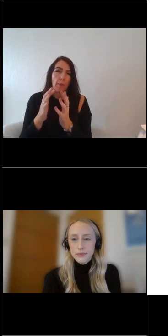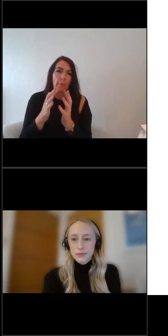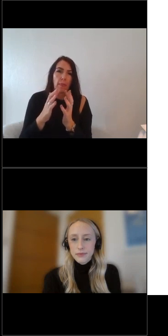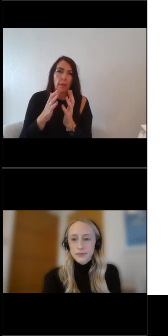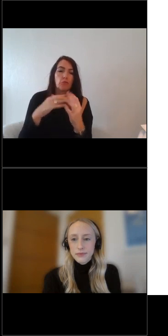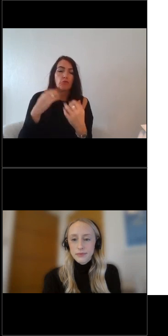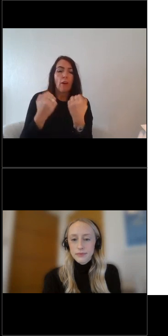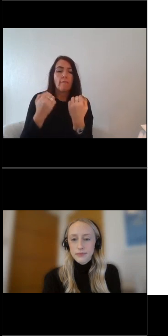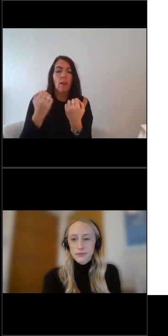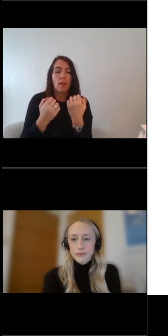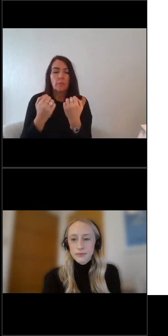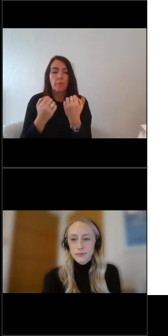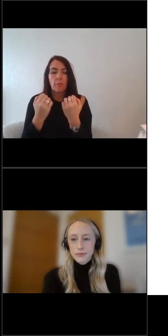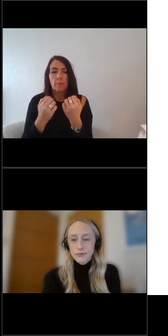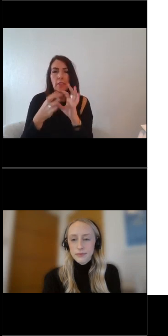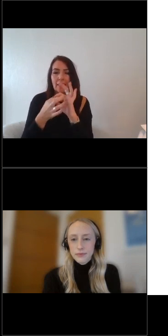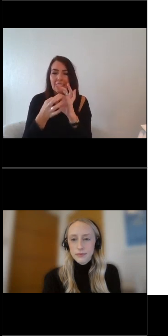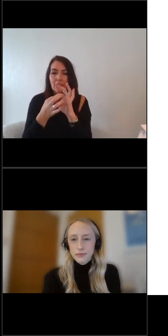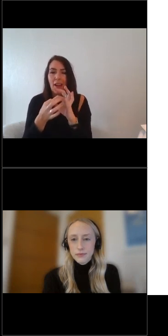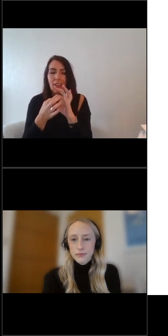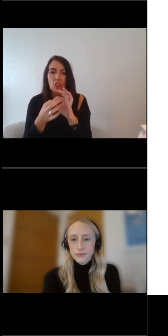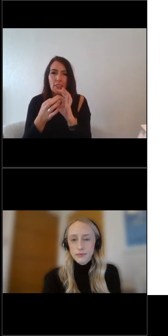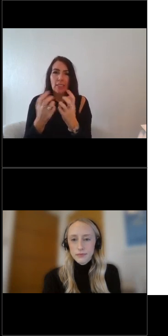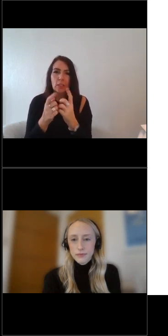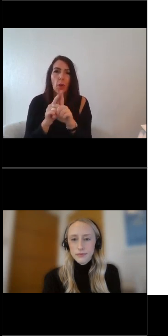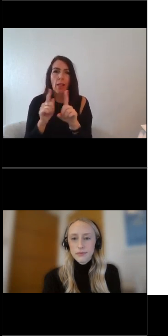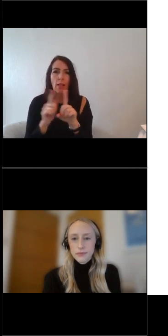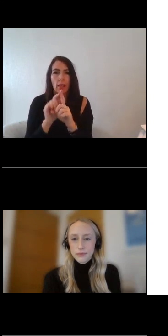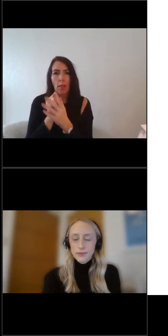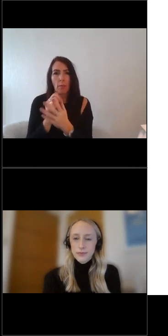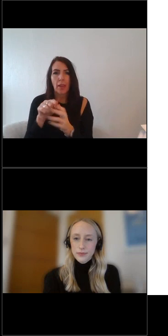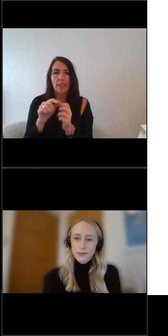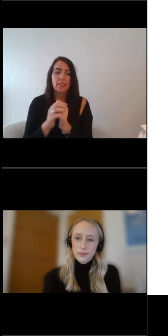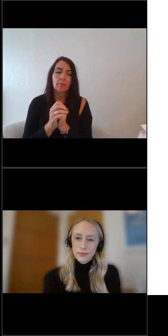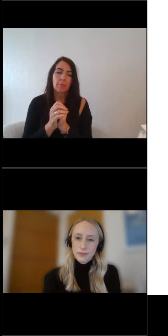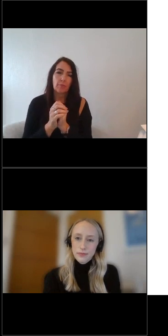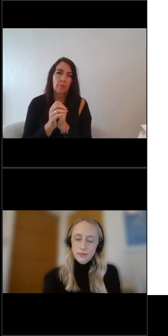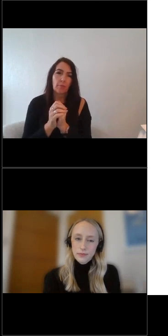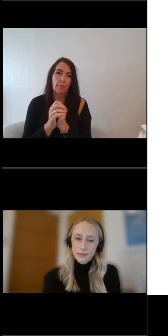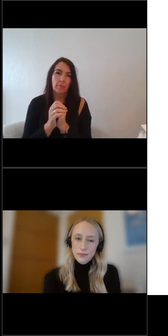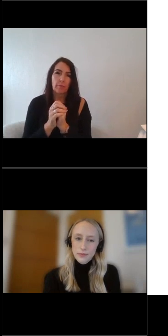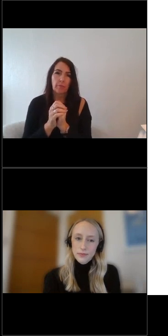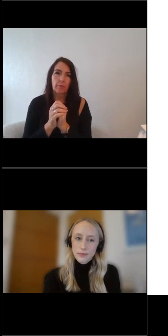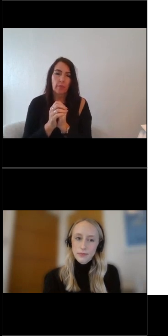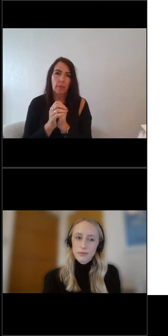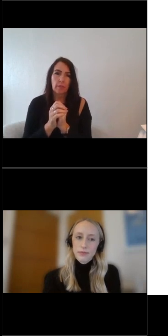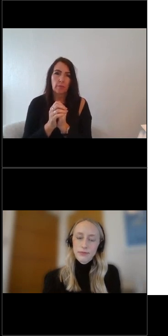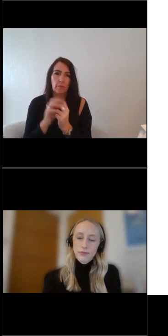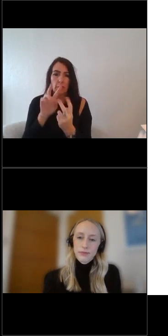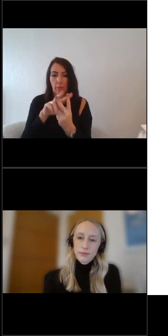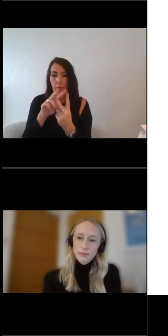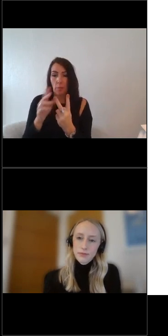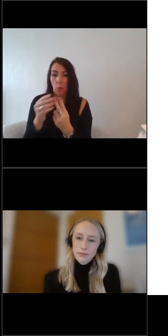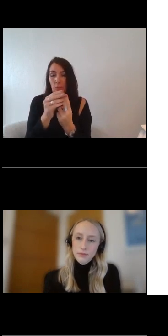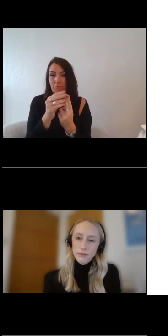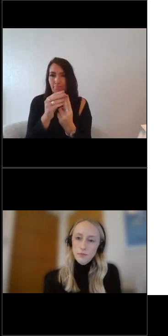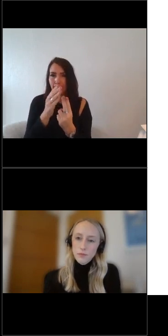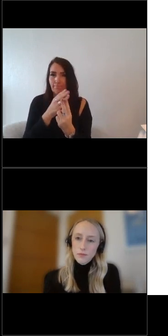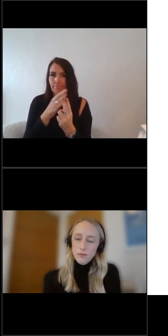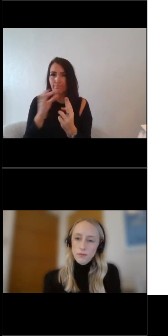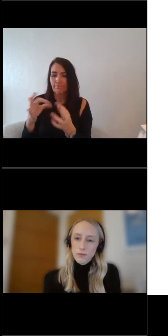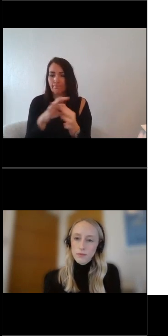driver interaction that could help with that too. Where those two lines interact will depend on